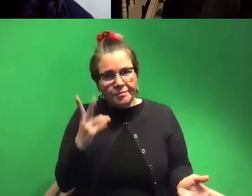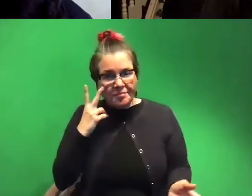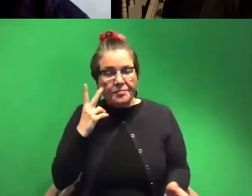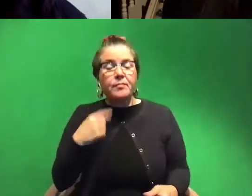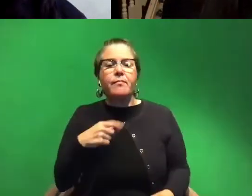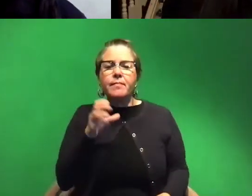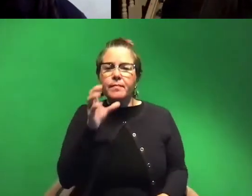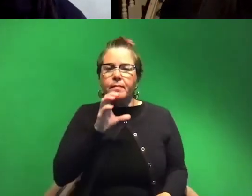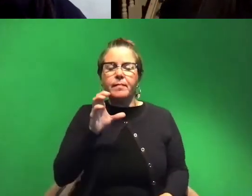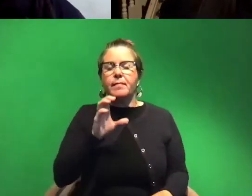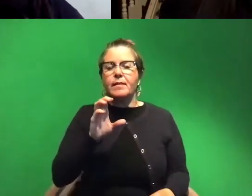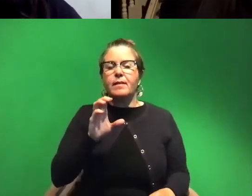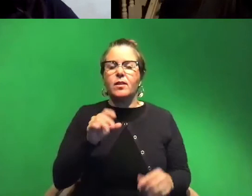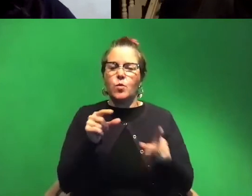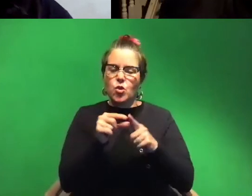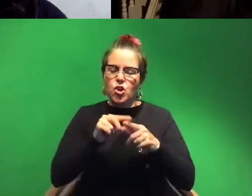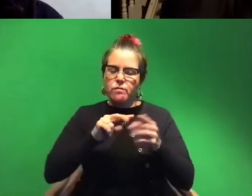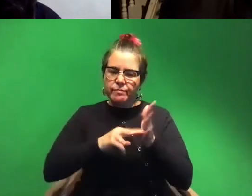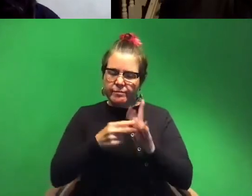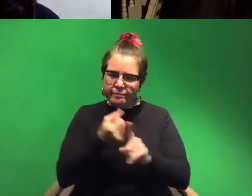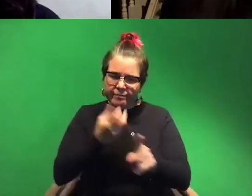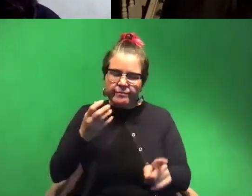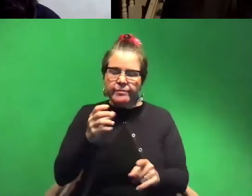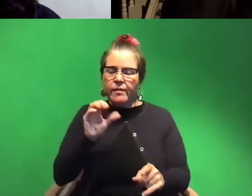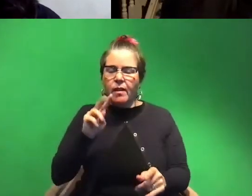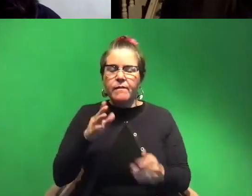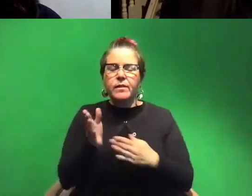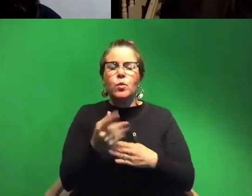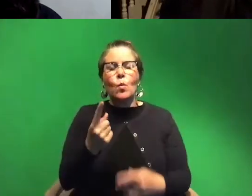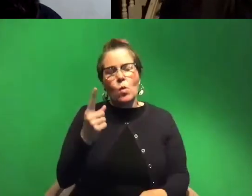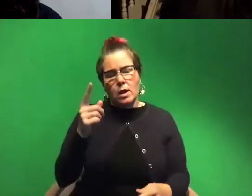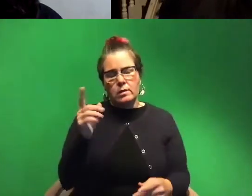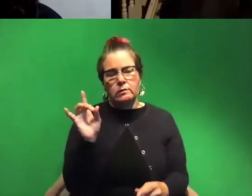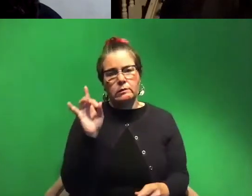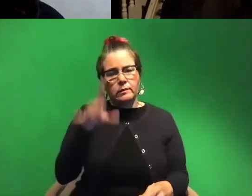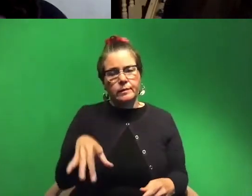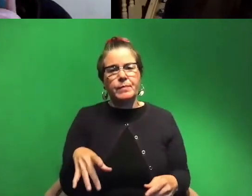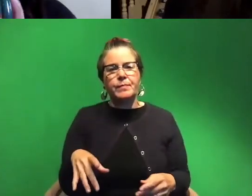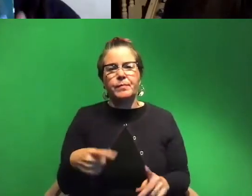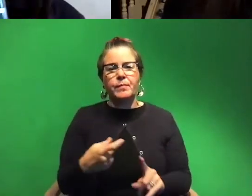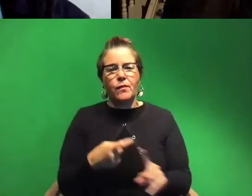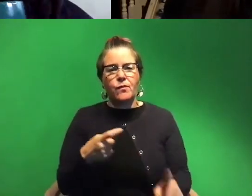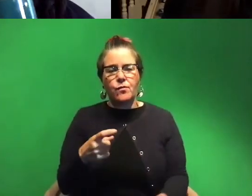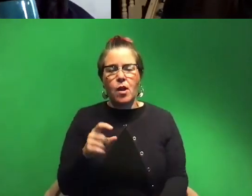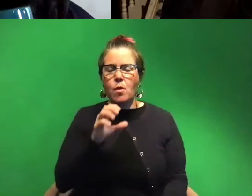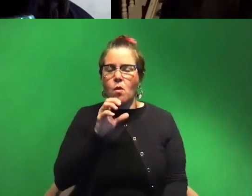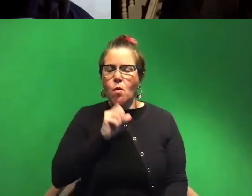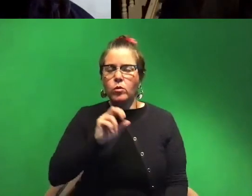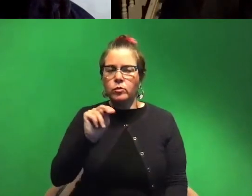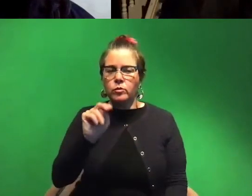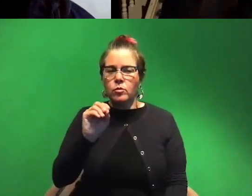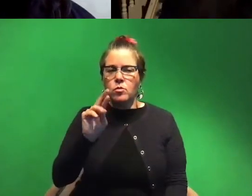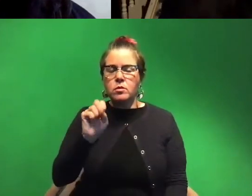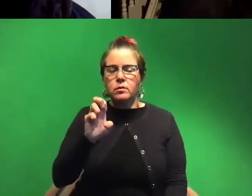the etymology of cuttlefish, and it, like, one hypothesis is that it came from, like, I think Old Norse.